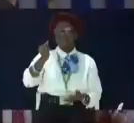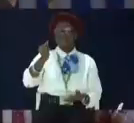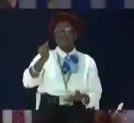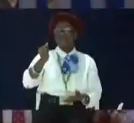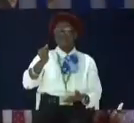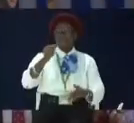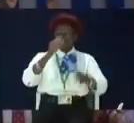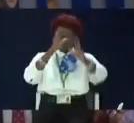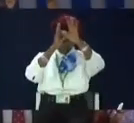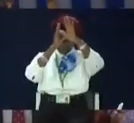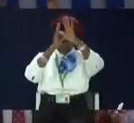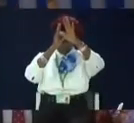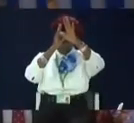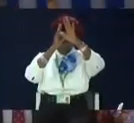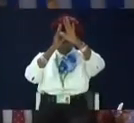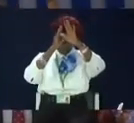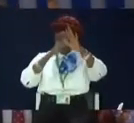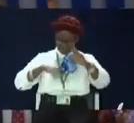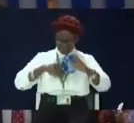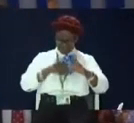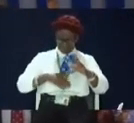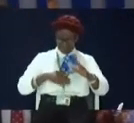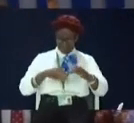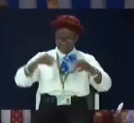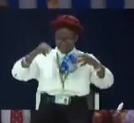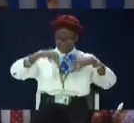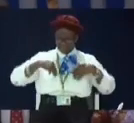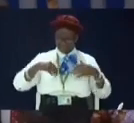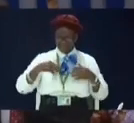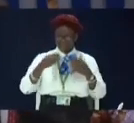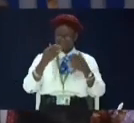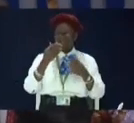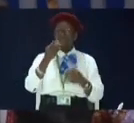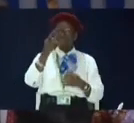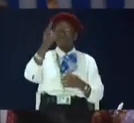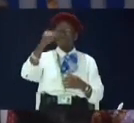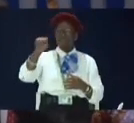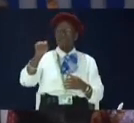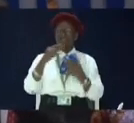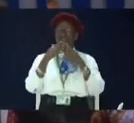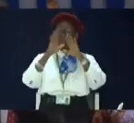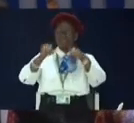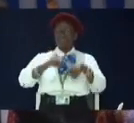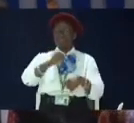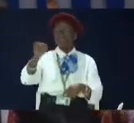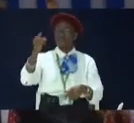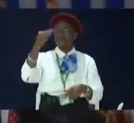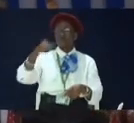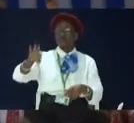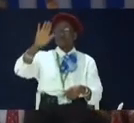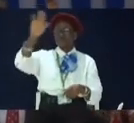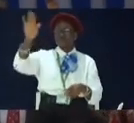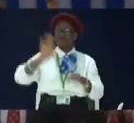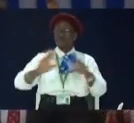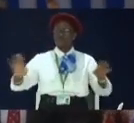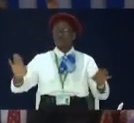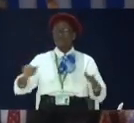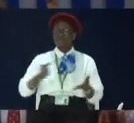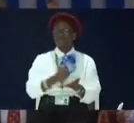Father, please accept the thanksgiving of your children. Baba, ẹ gba ore àwọn ọmọ yìí. Sanctify it, Lord. Ẹyà sí